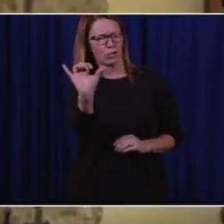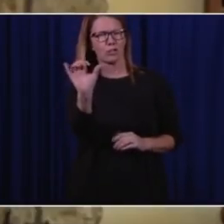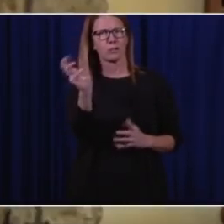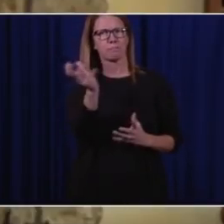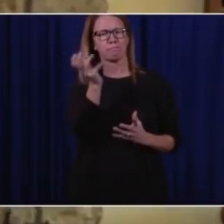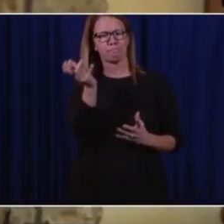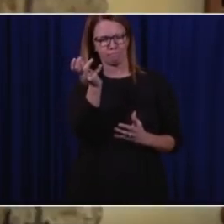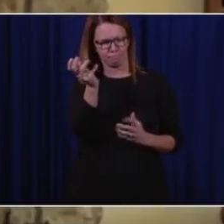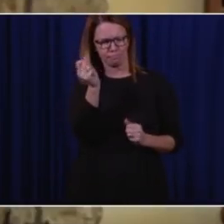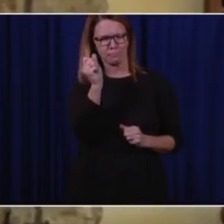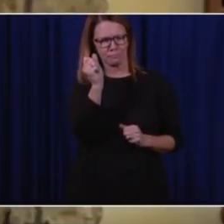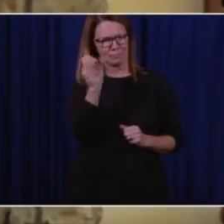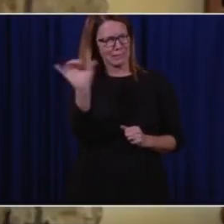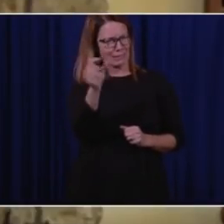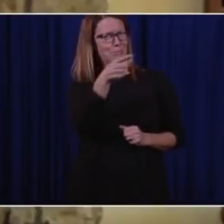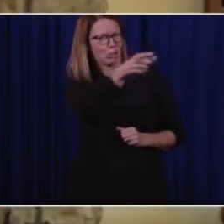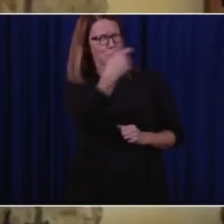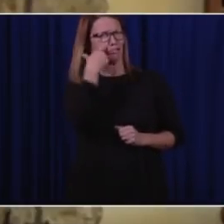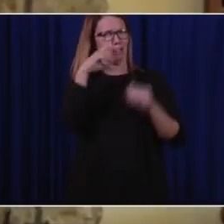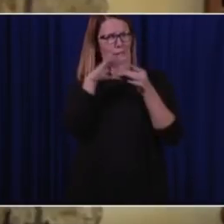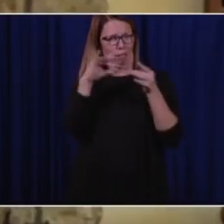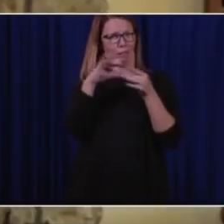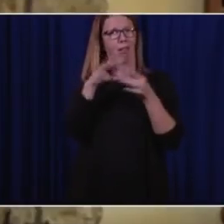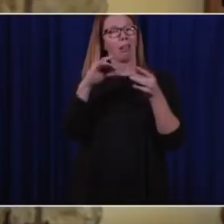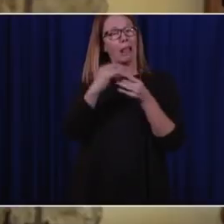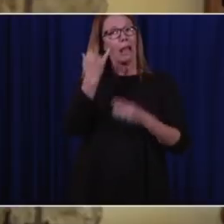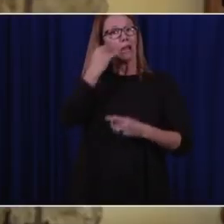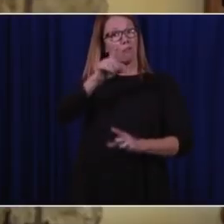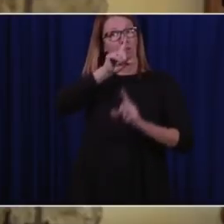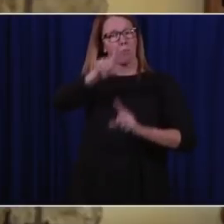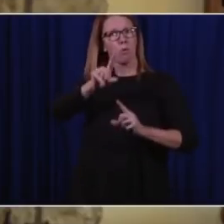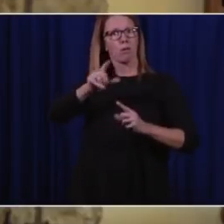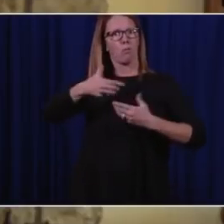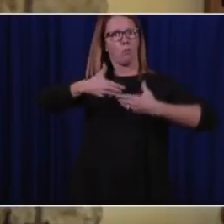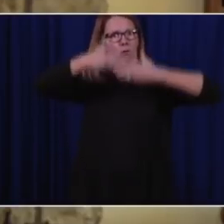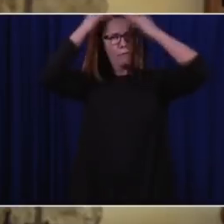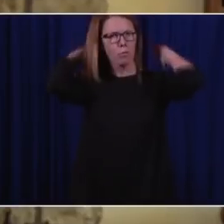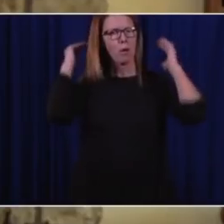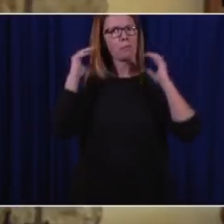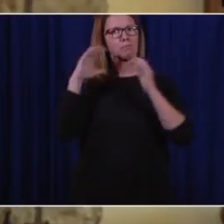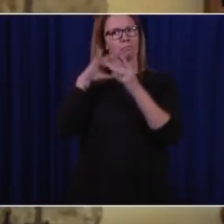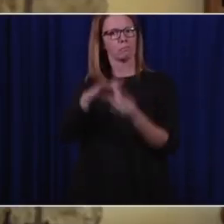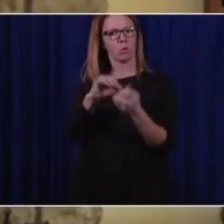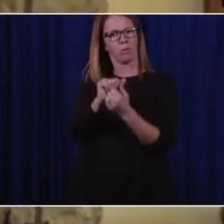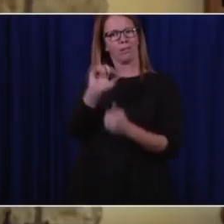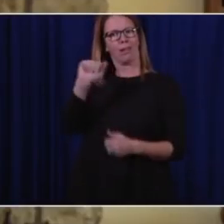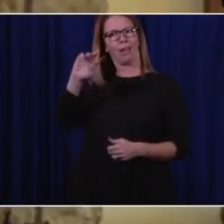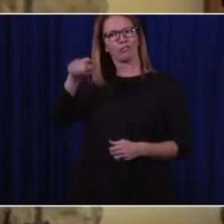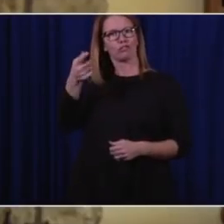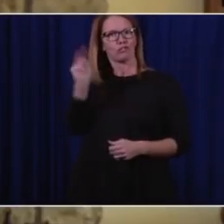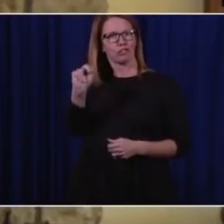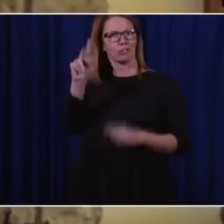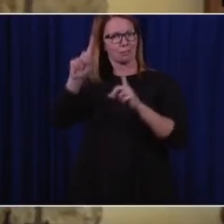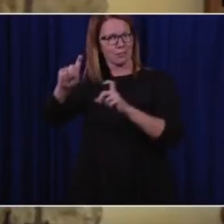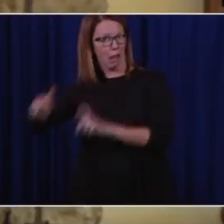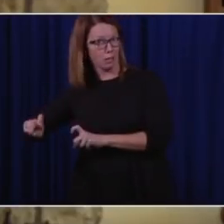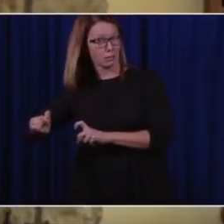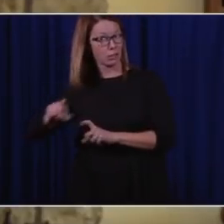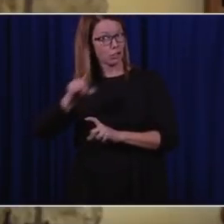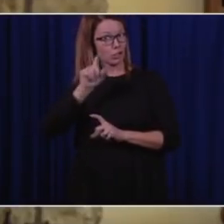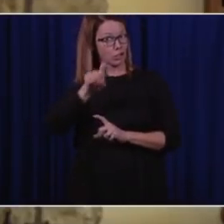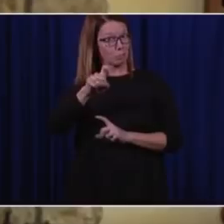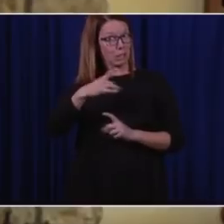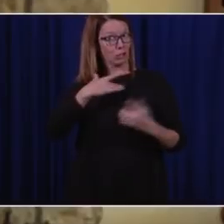story. If the reporting is overwhelmed by numbers and these antigen tests, should people be concerned that other parts of the state